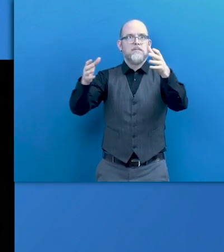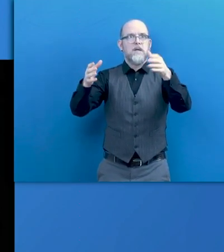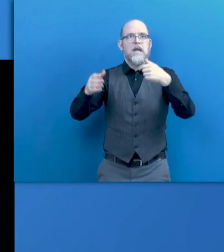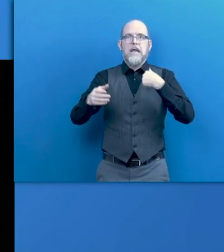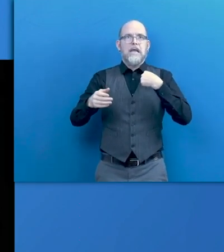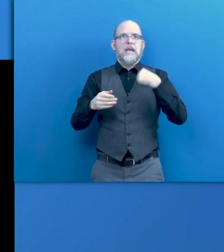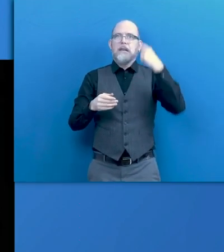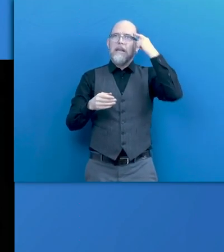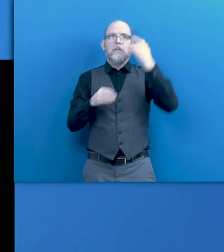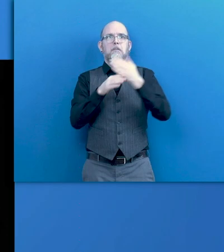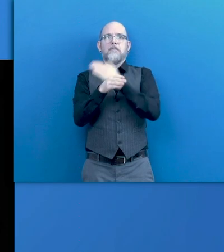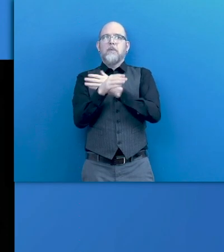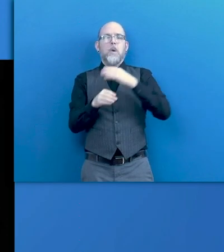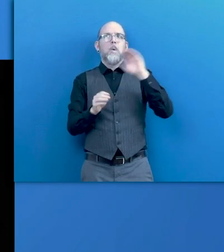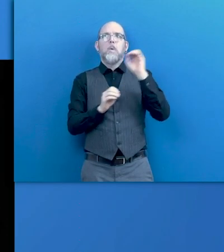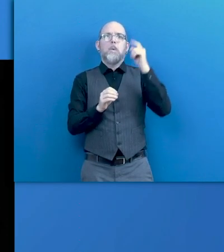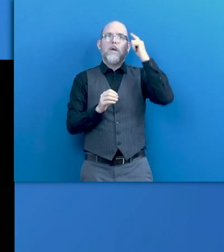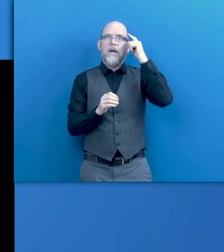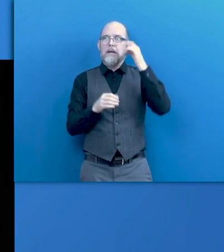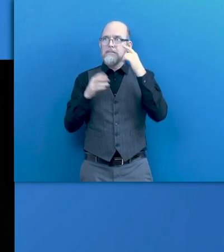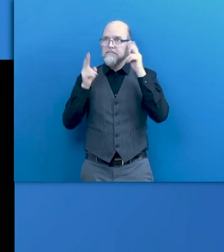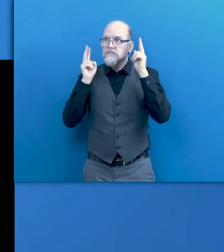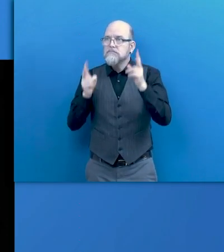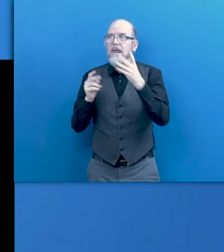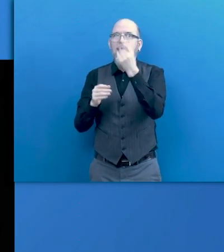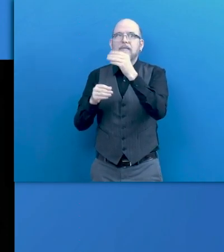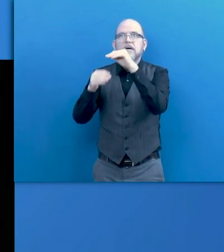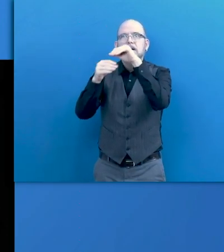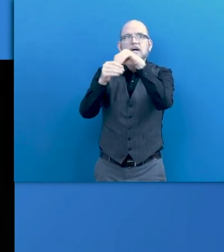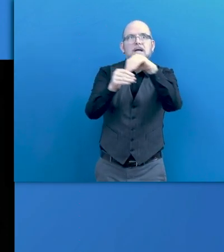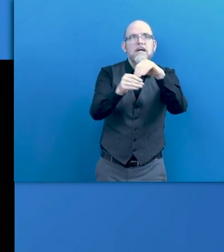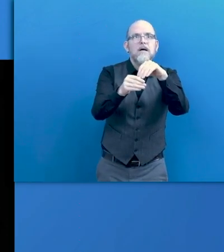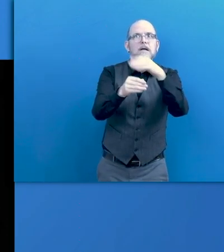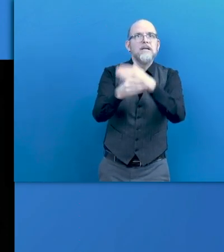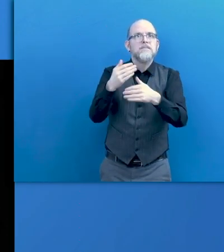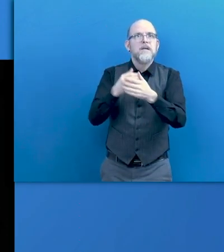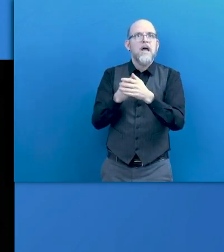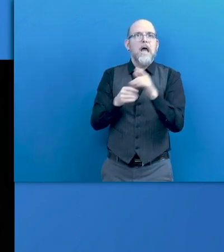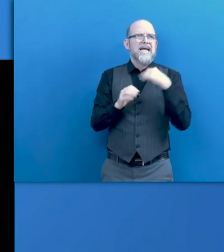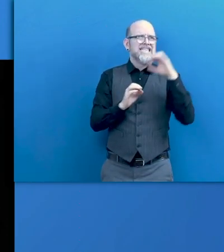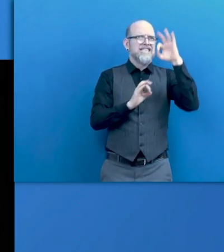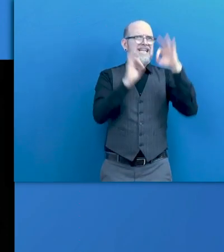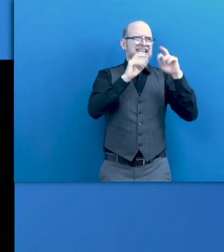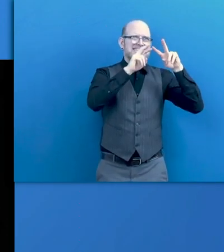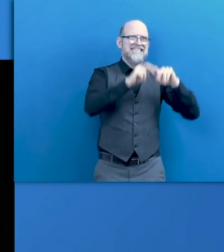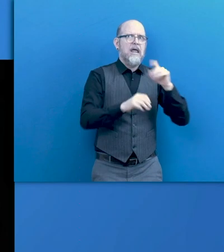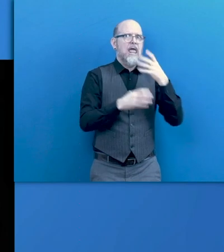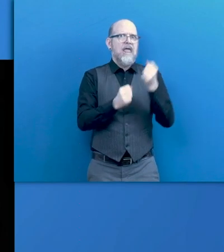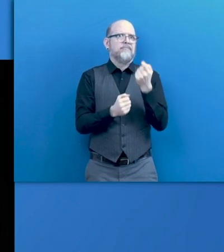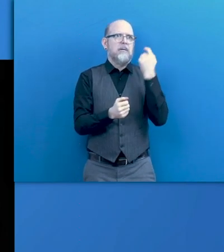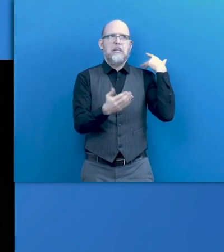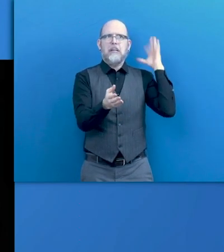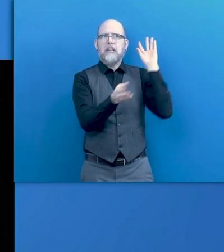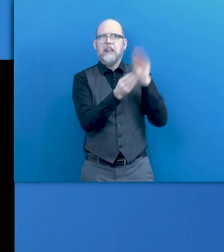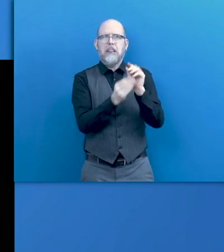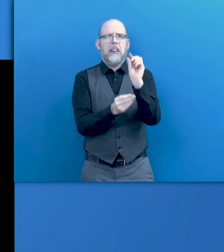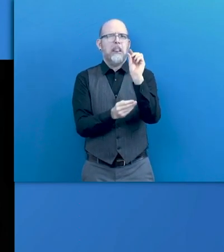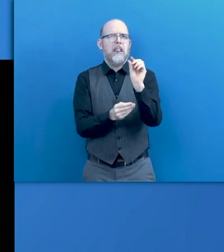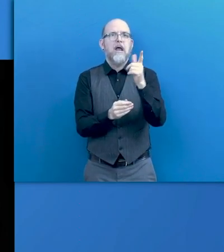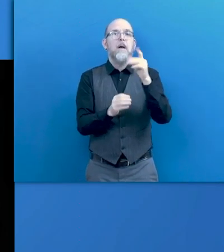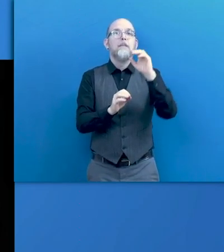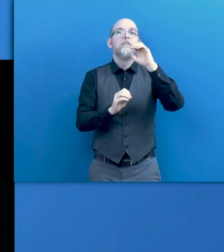people are really affected in the end. There aren't many statistics where you look at what percentage of the target group